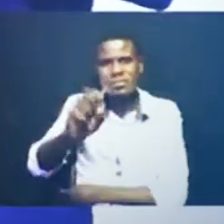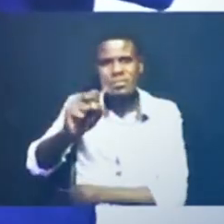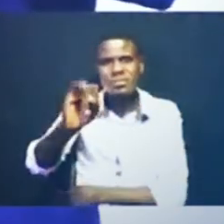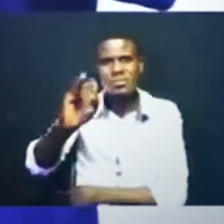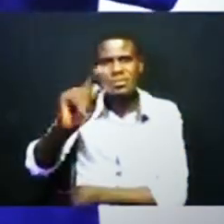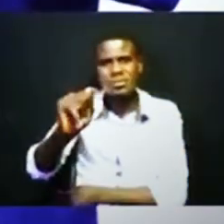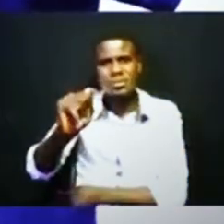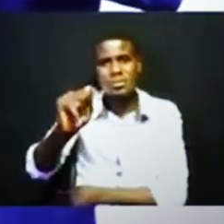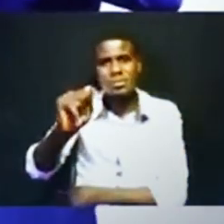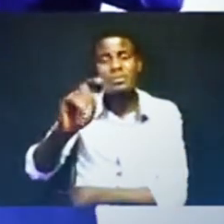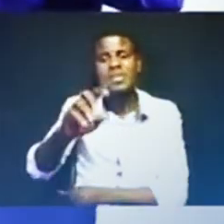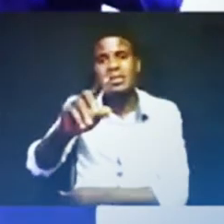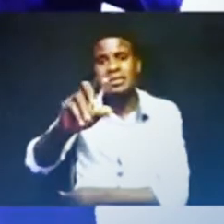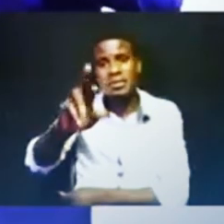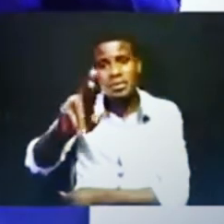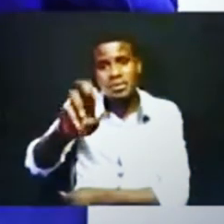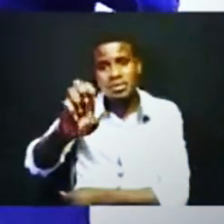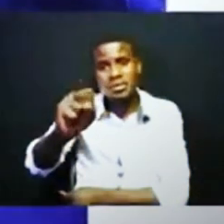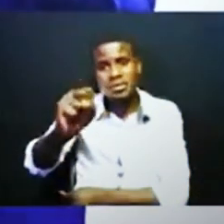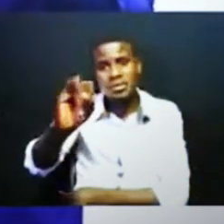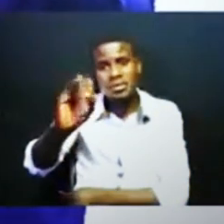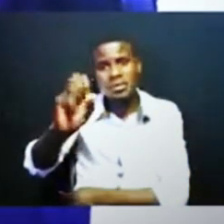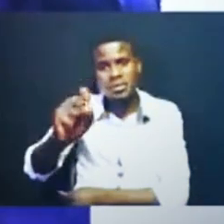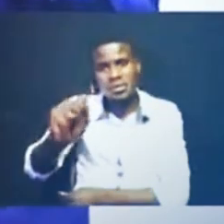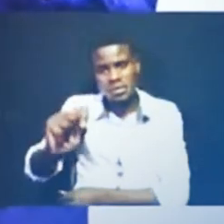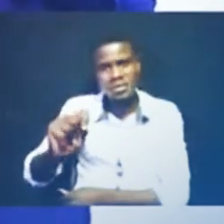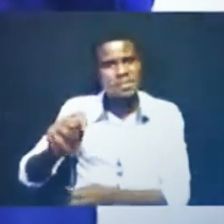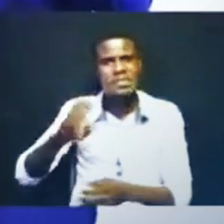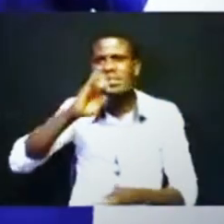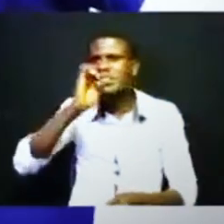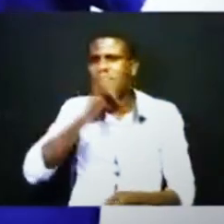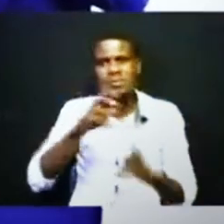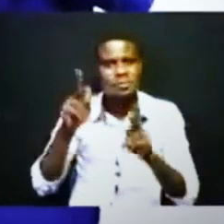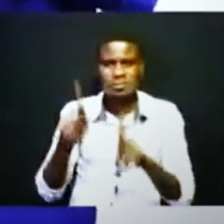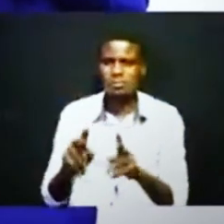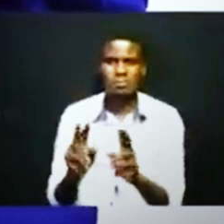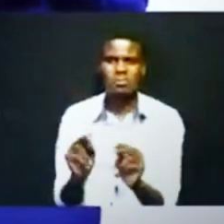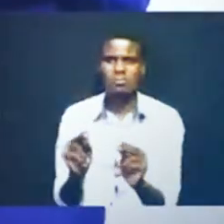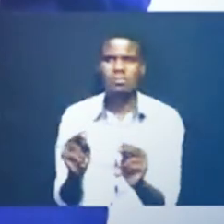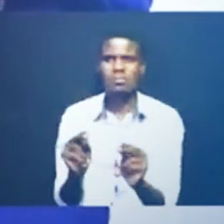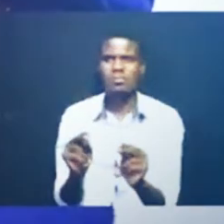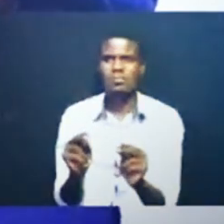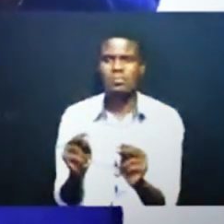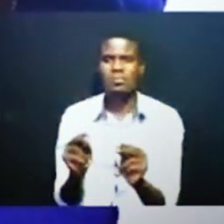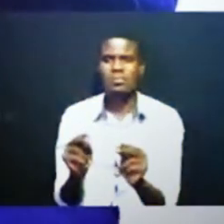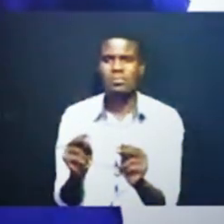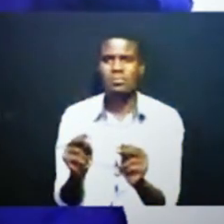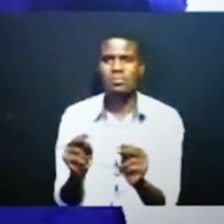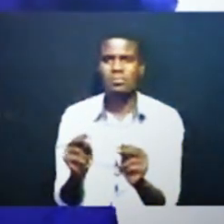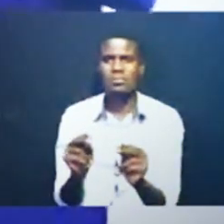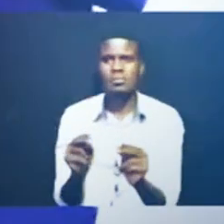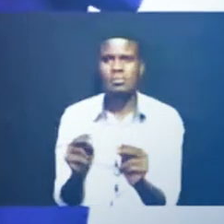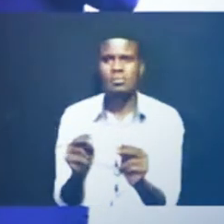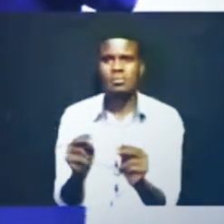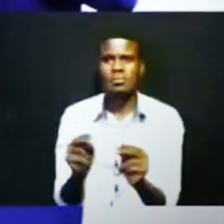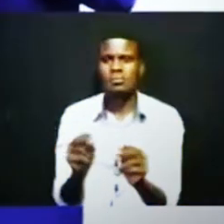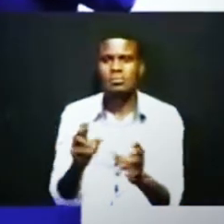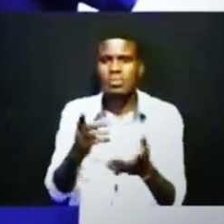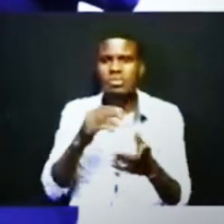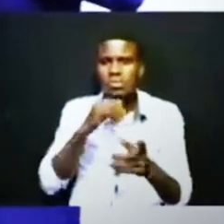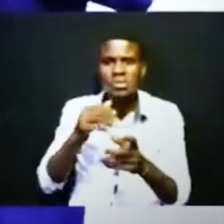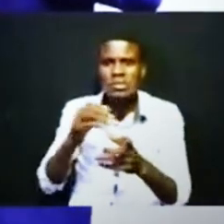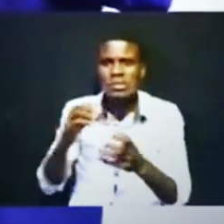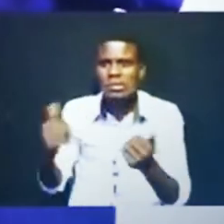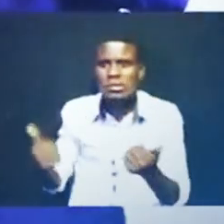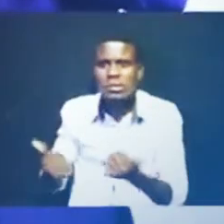ye de yamoding, ye de oye, no, and name one, I de sin a name, which ya will be a ukra, a tuni idea, and then on